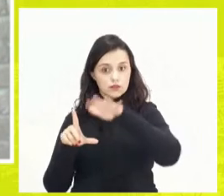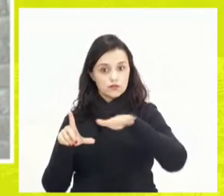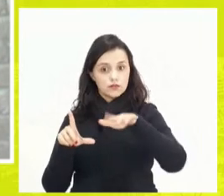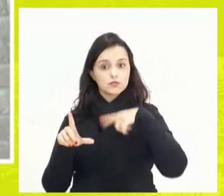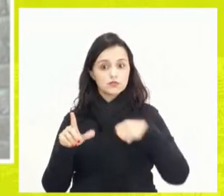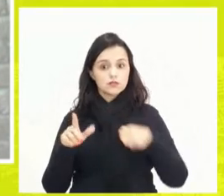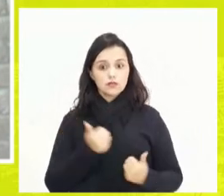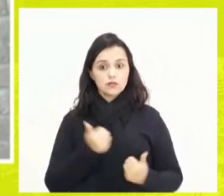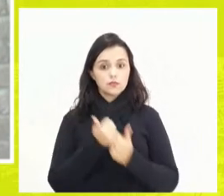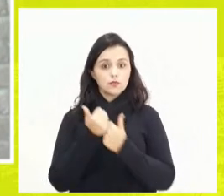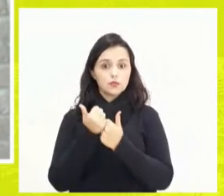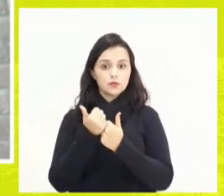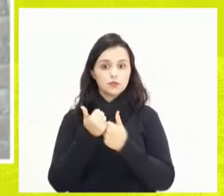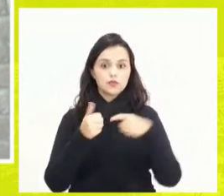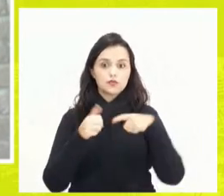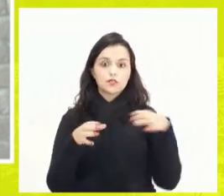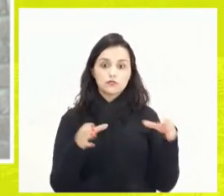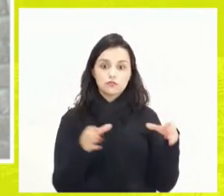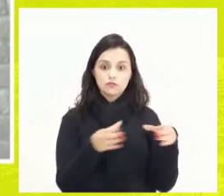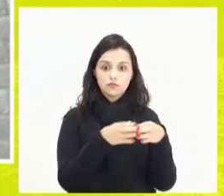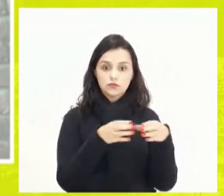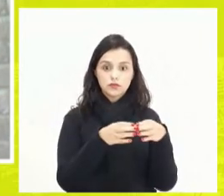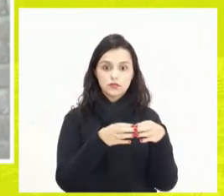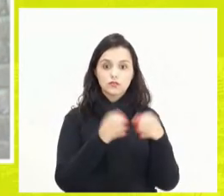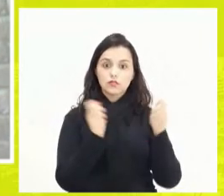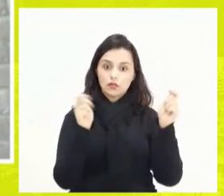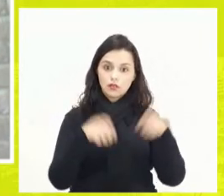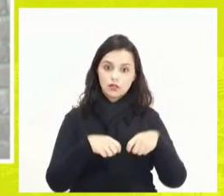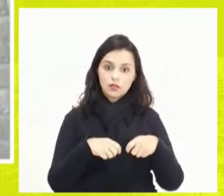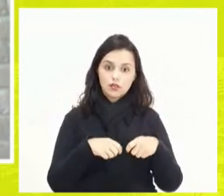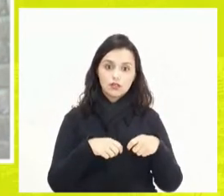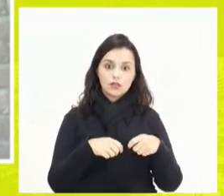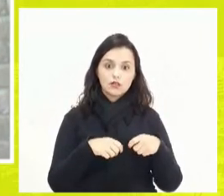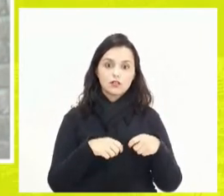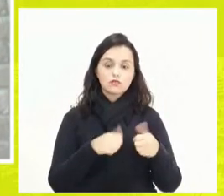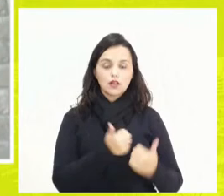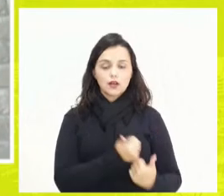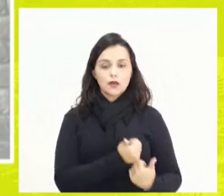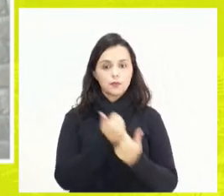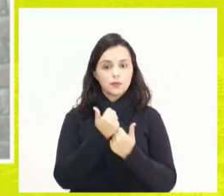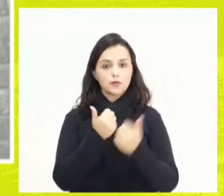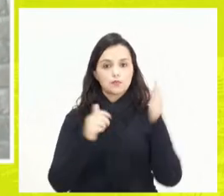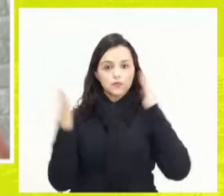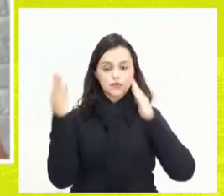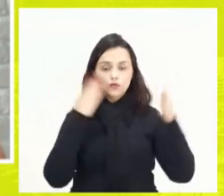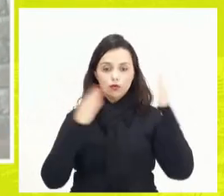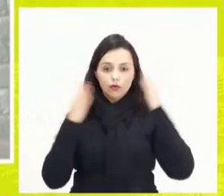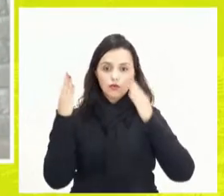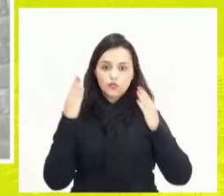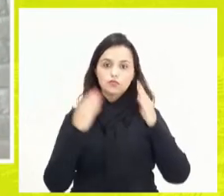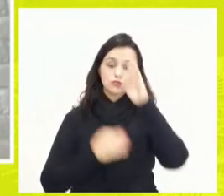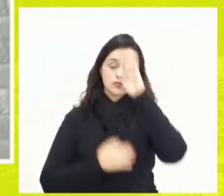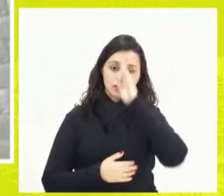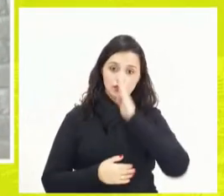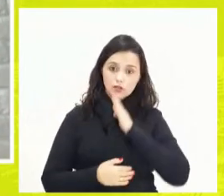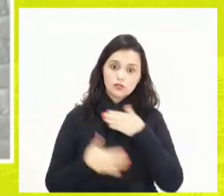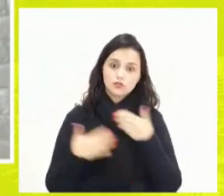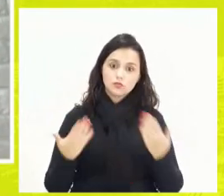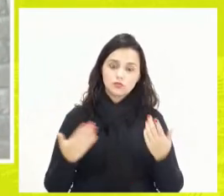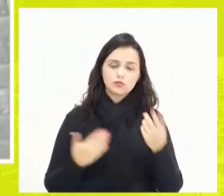support centers that provide psychological support free of charge or or really cheap